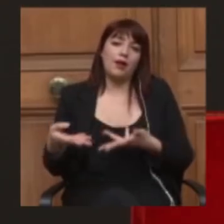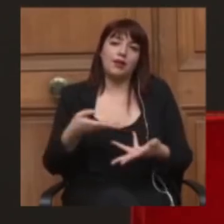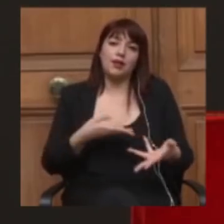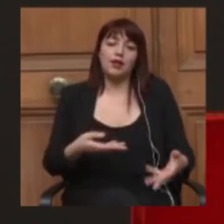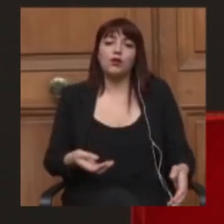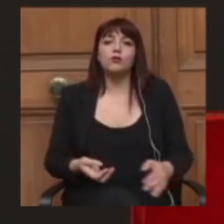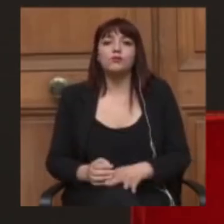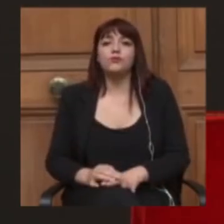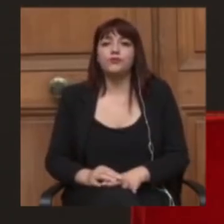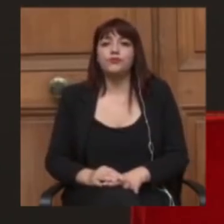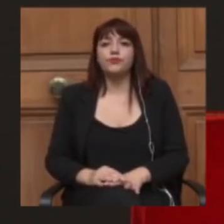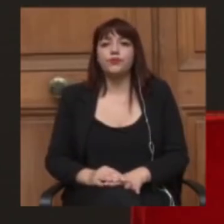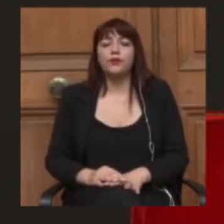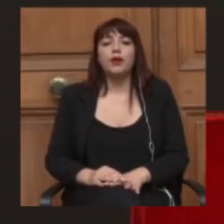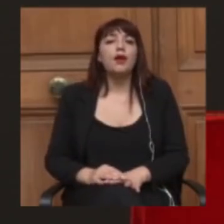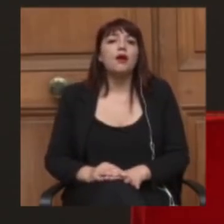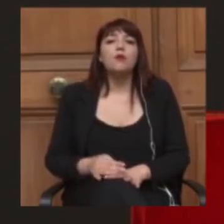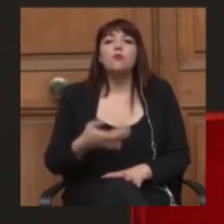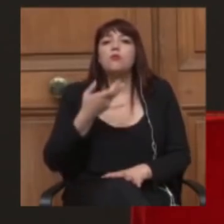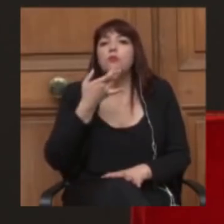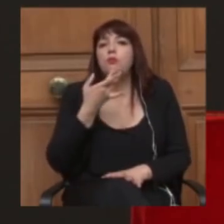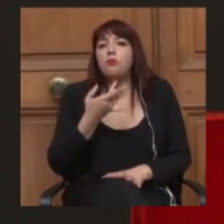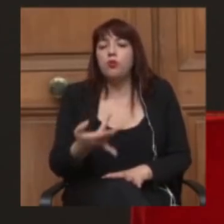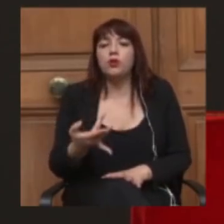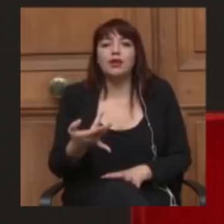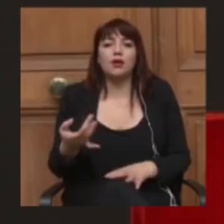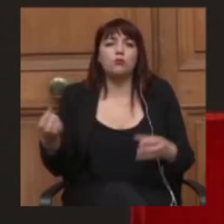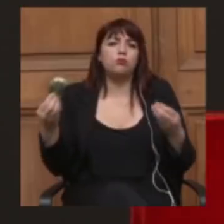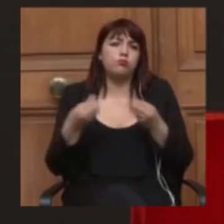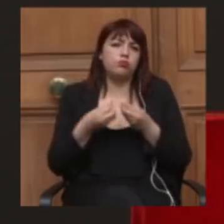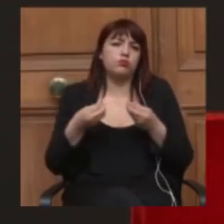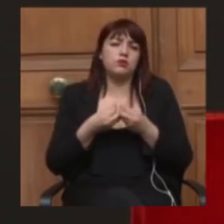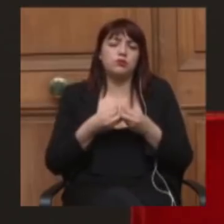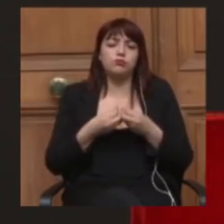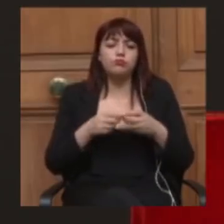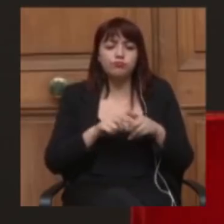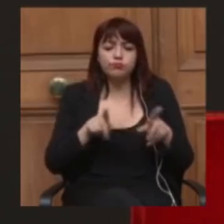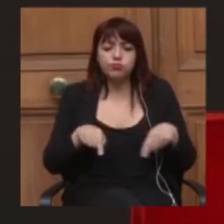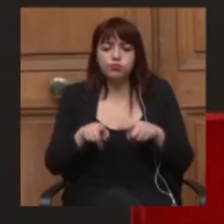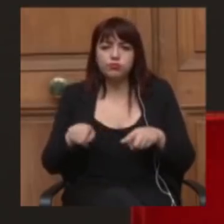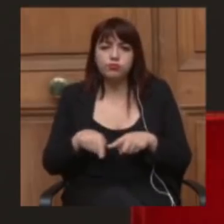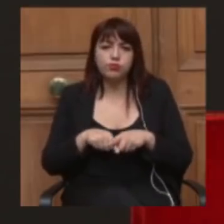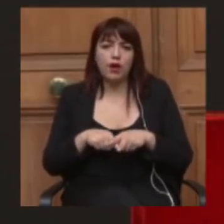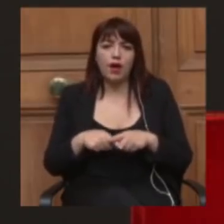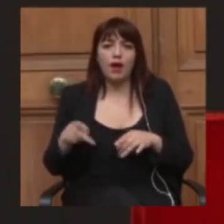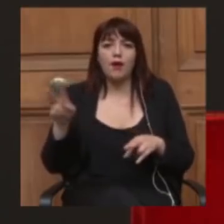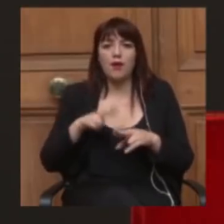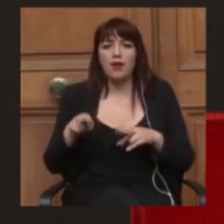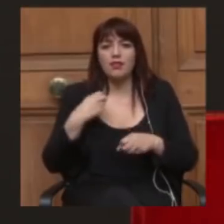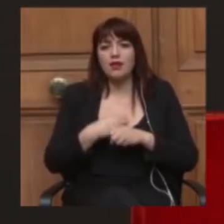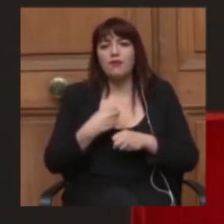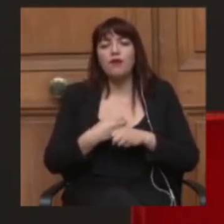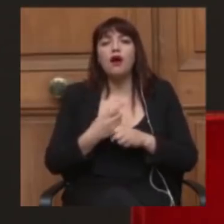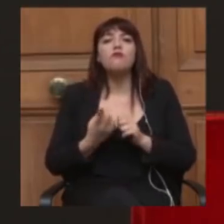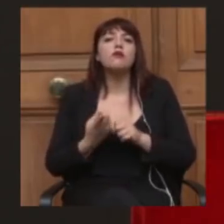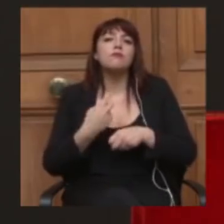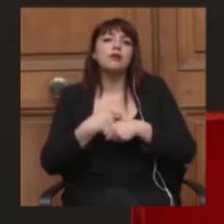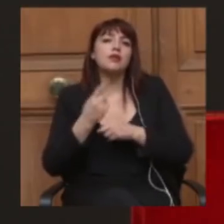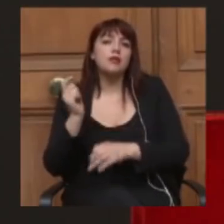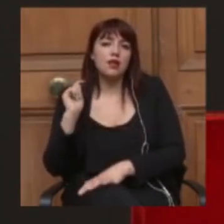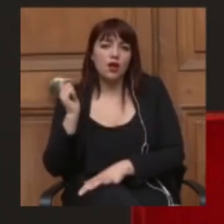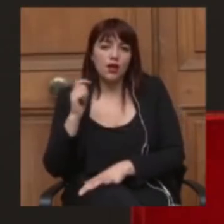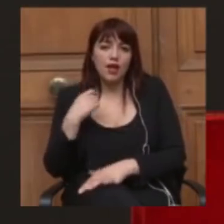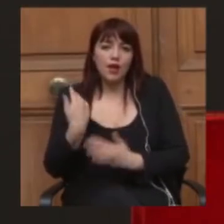made my work possible, including the fields of gender studies and feminist theory, queer and trans theory,